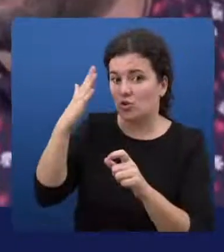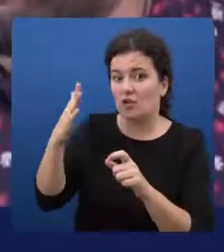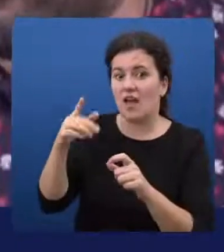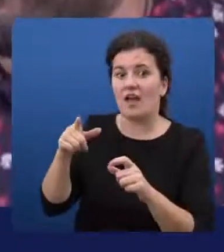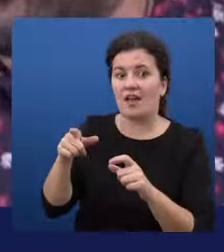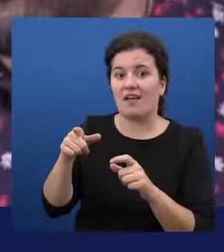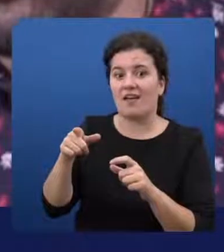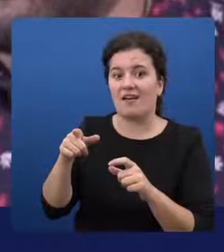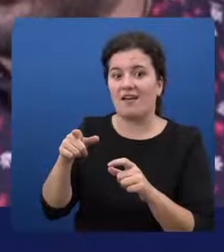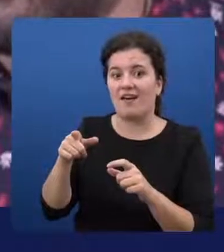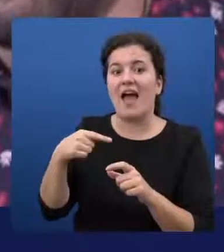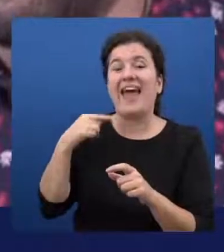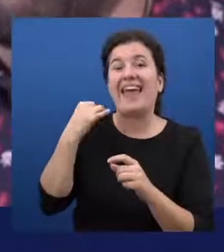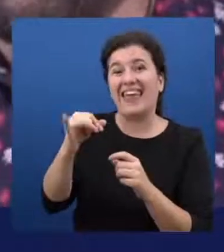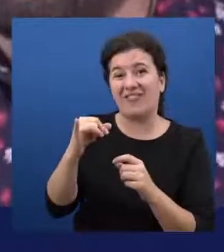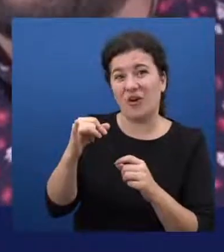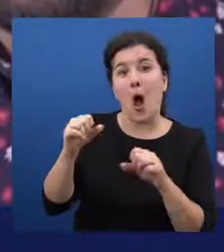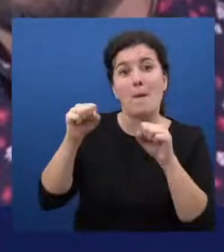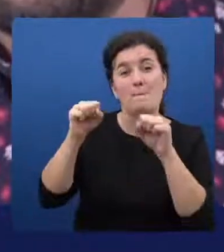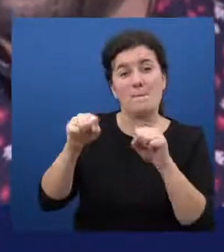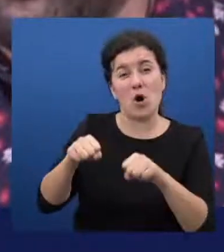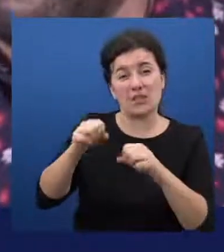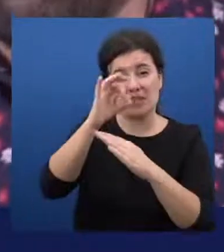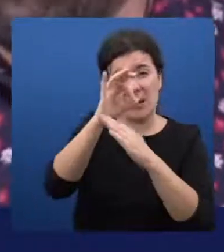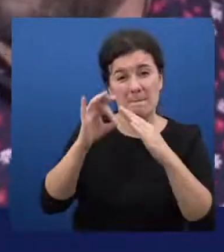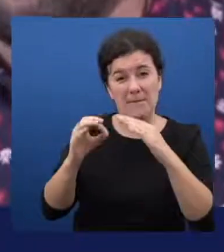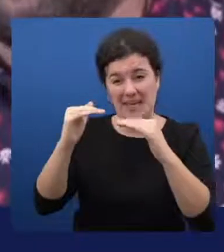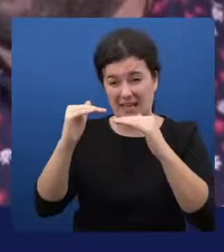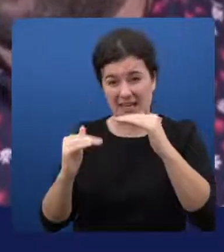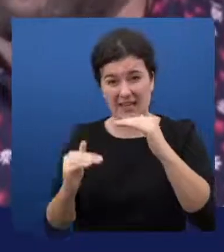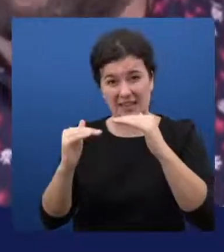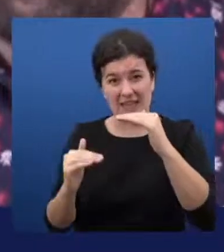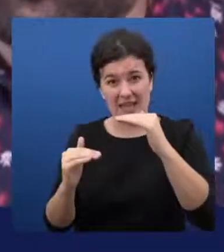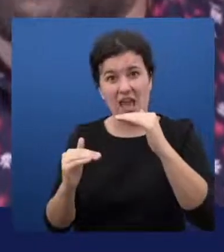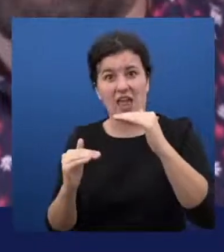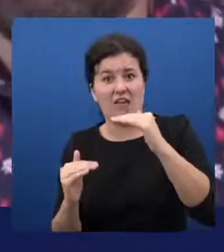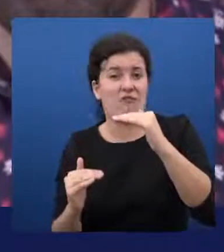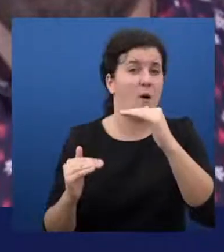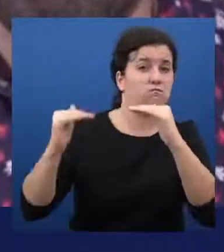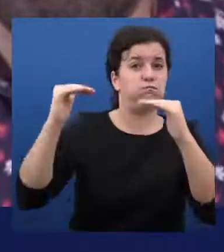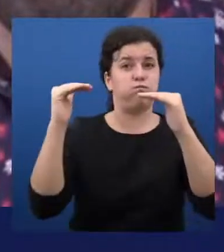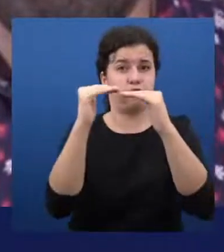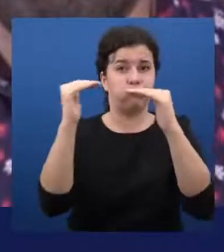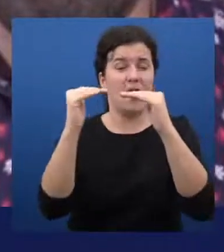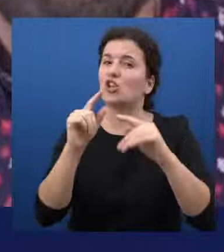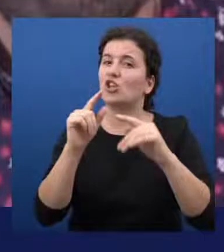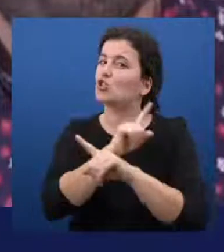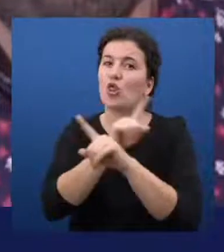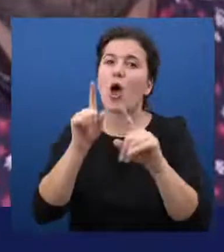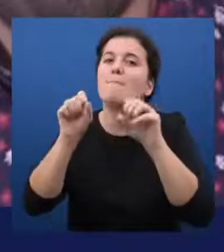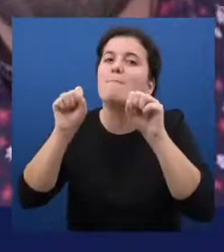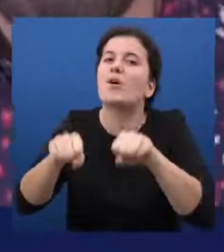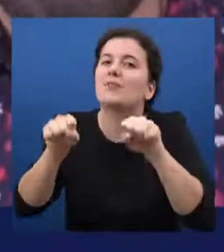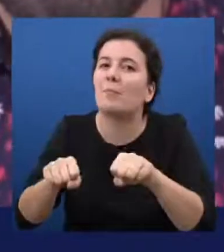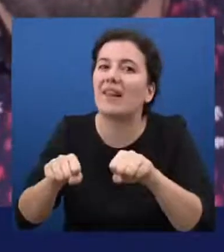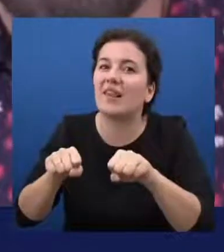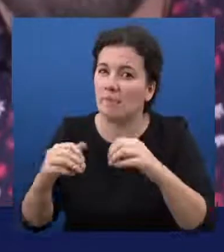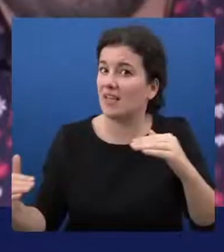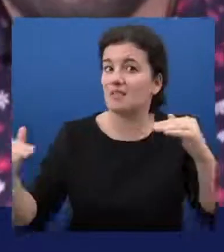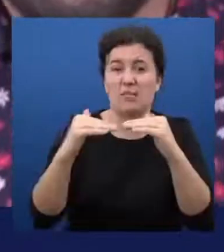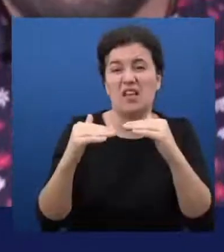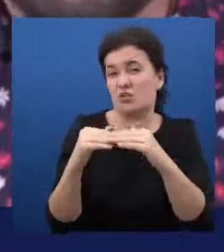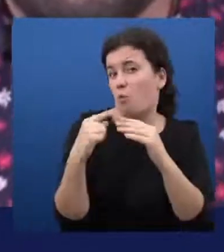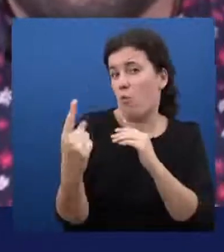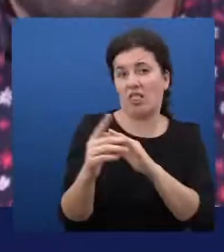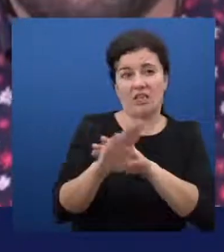actually probabilities. They just put a function at the end that forces them all to sum to 1. Yeah. It's just a number between